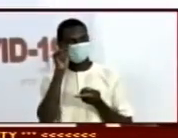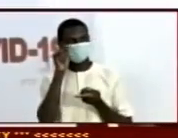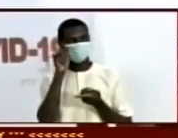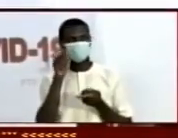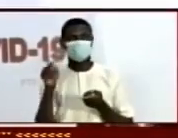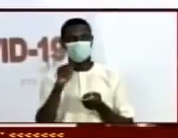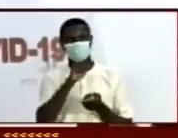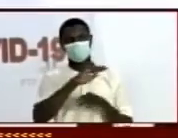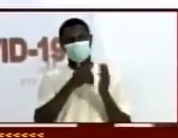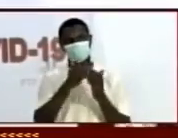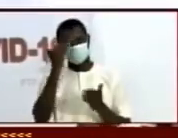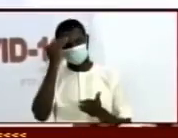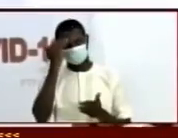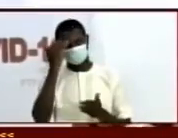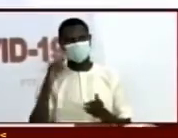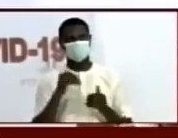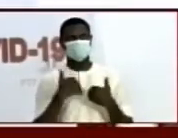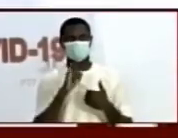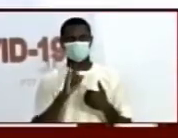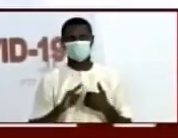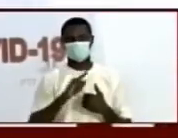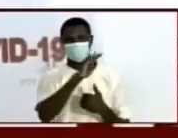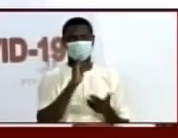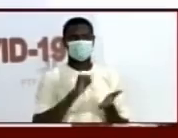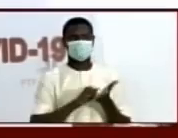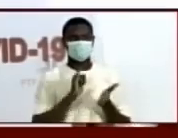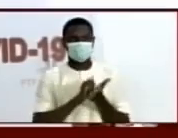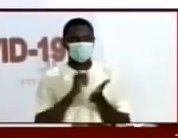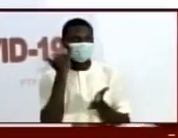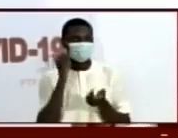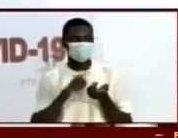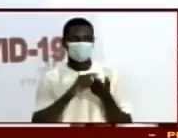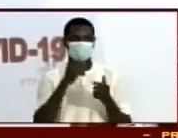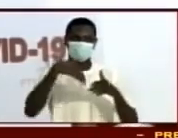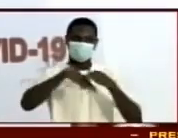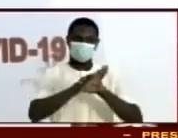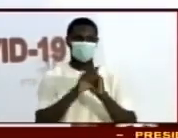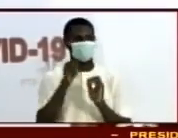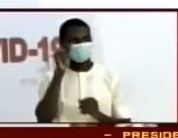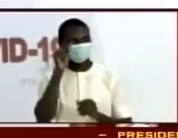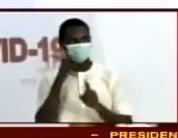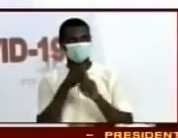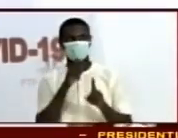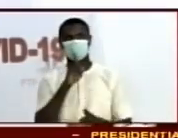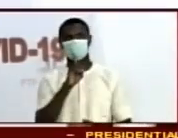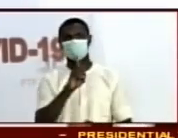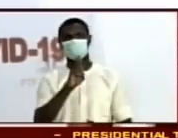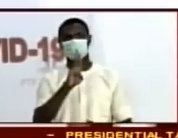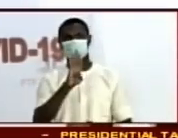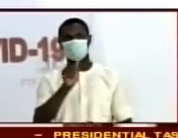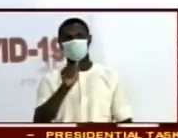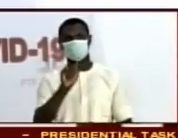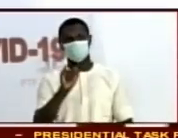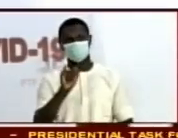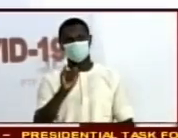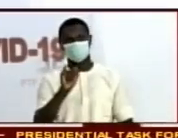know, there was a flight that's supposed to be coming in today from Dubai.